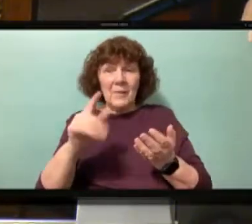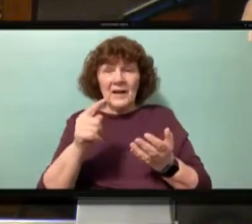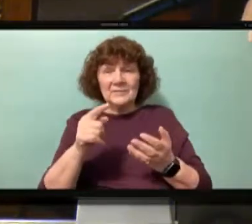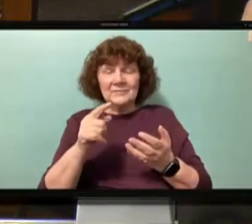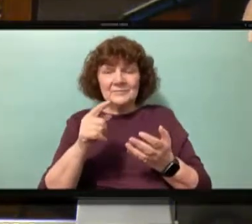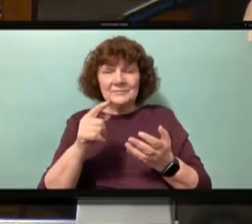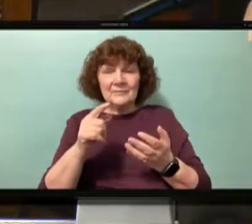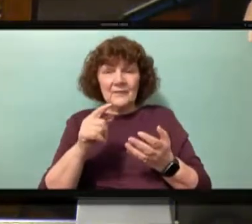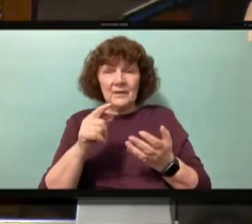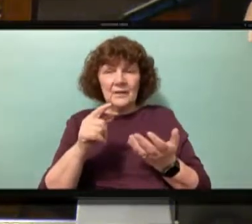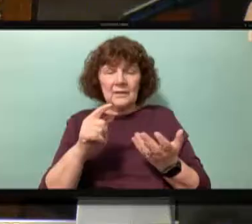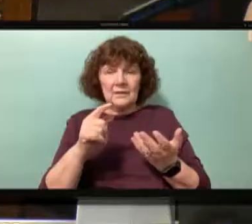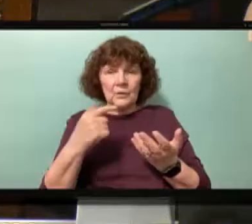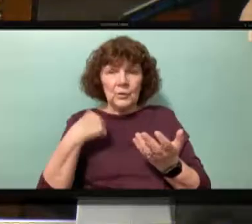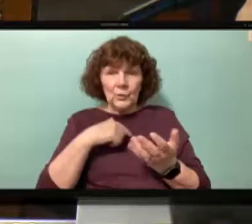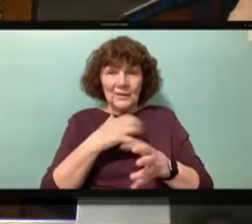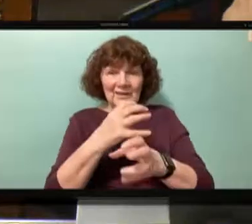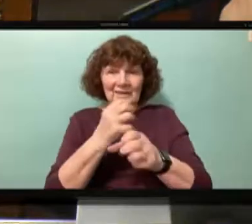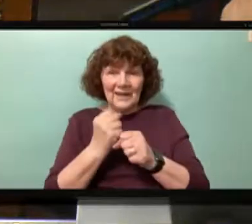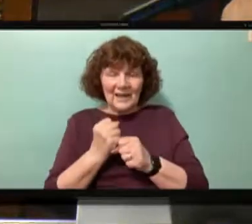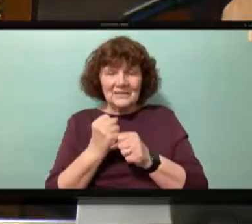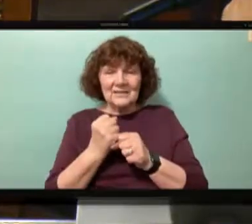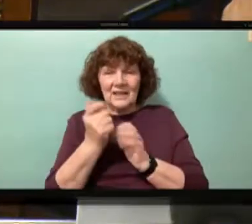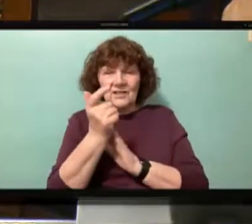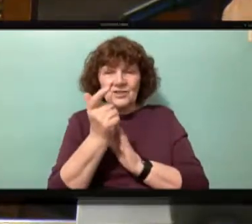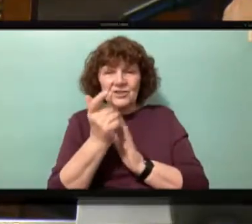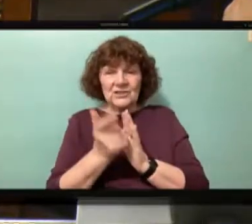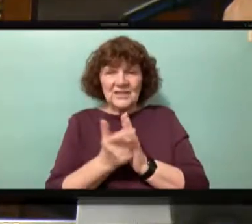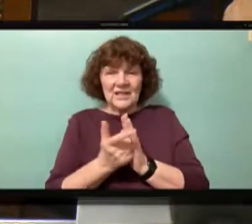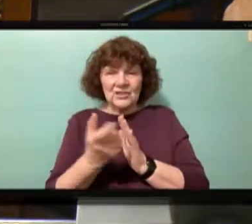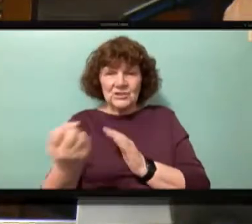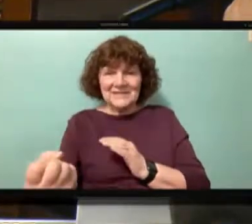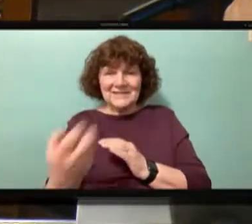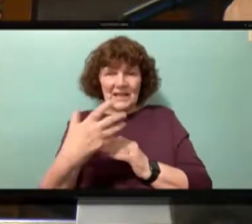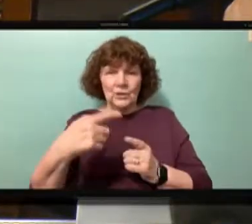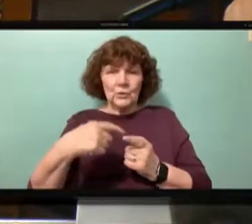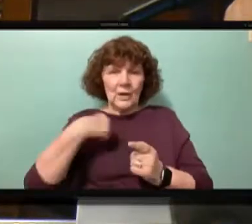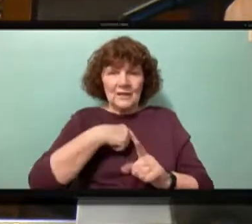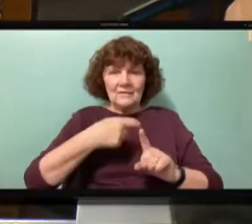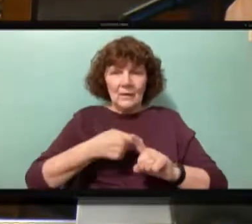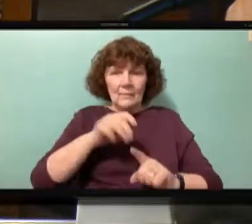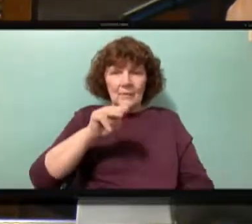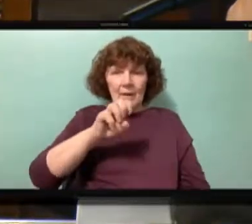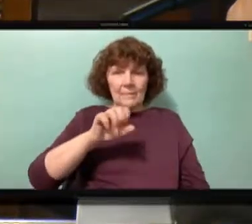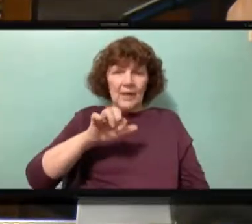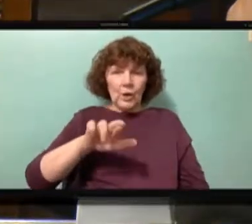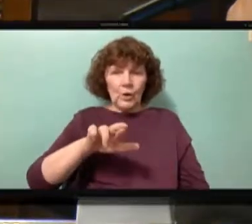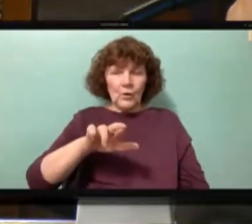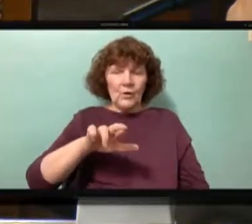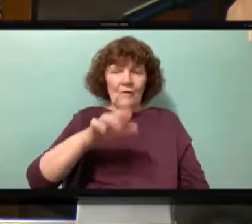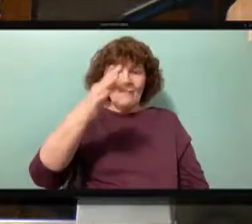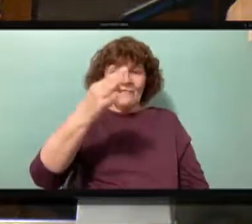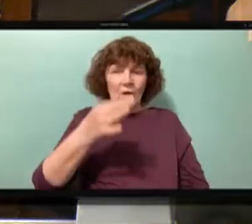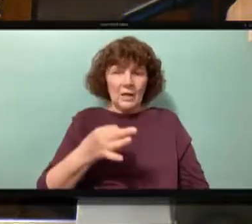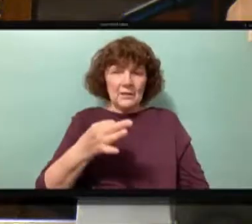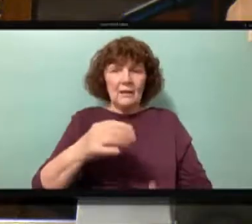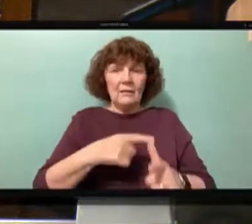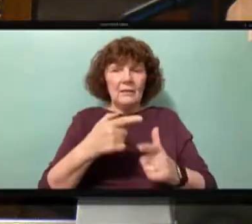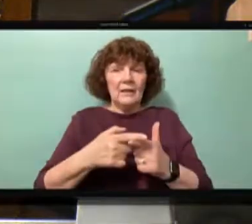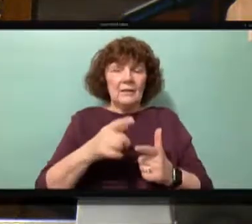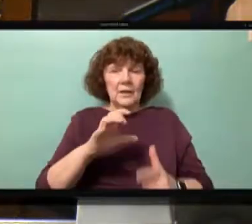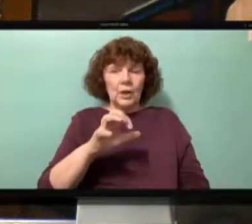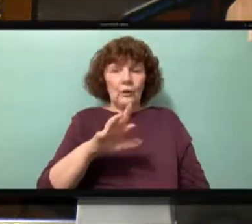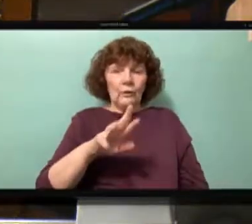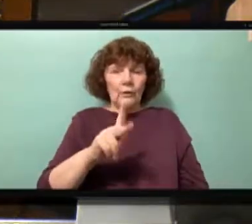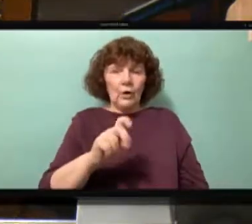we get the legislation sent over from the mayor on Fridays, and then it's prepared by our clerk's office. And, you